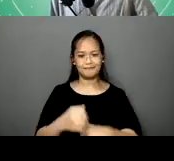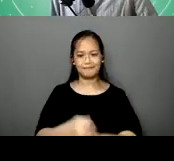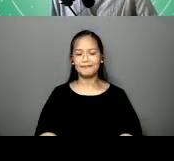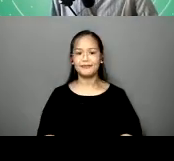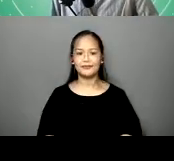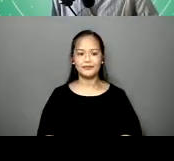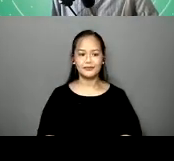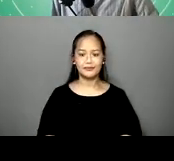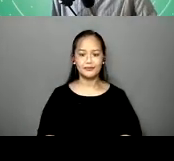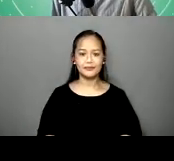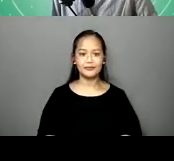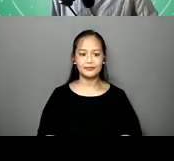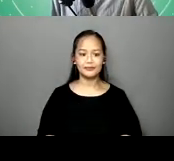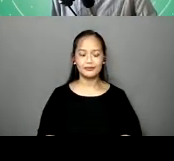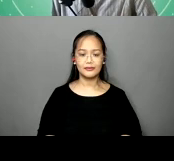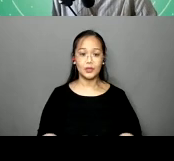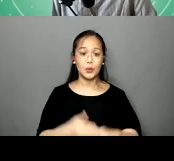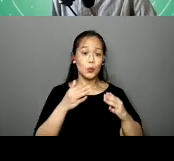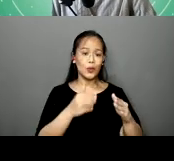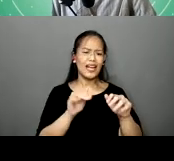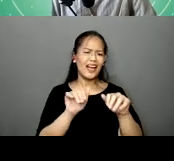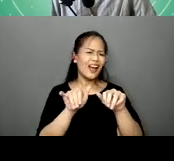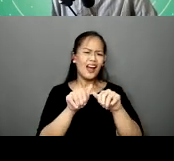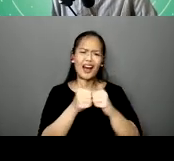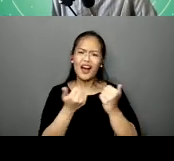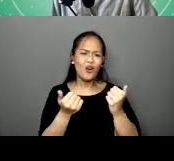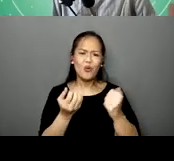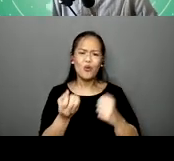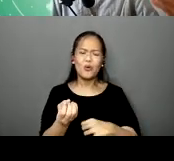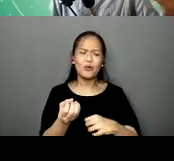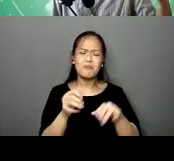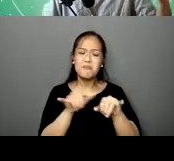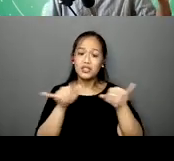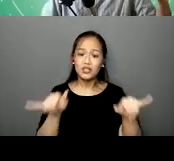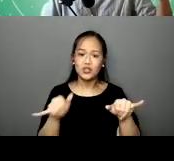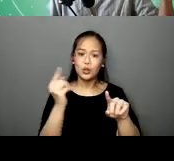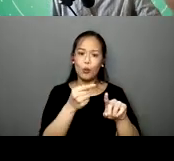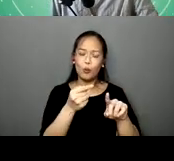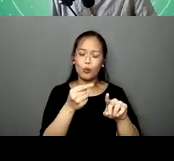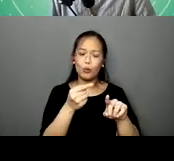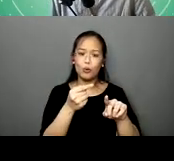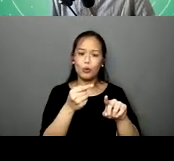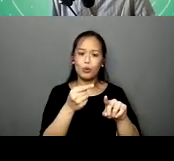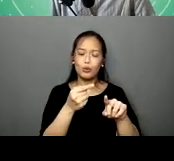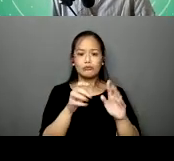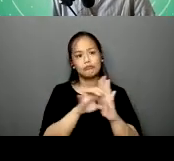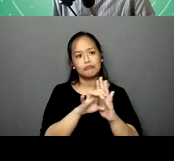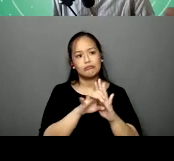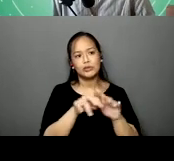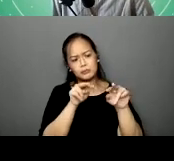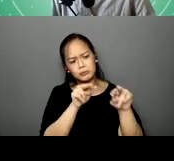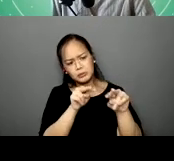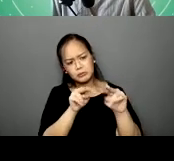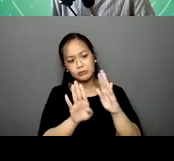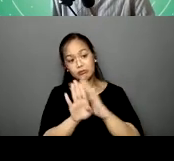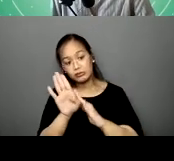of the ways and important ways to measure goals is, of course, through metrics, ways that we can monitor and see the progress if